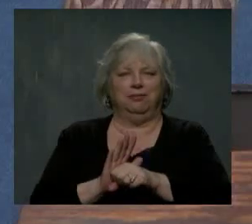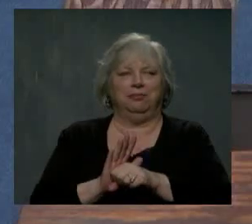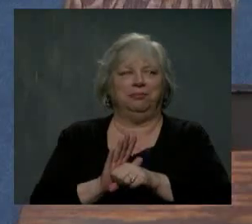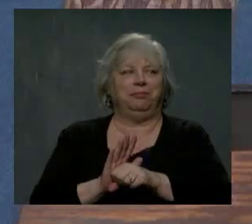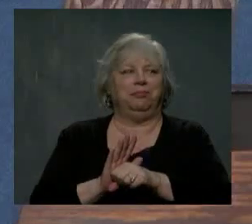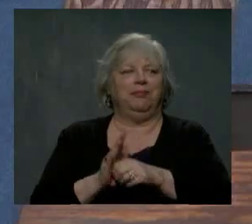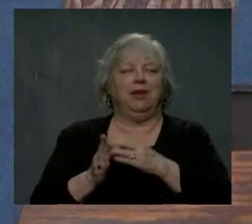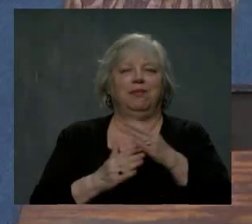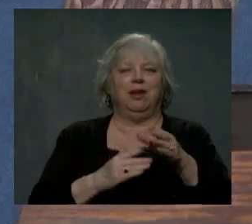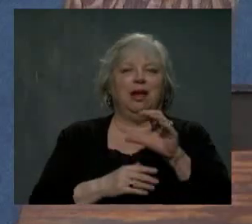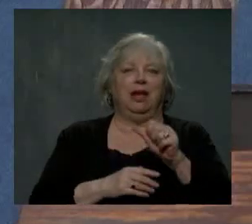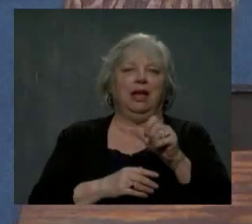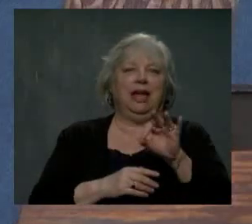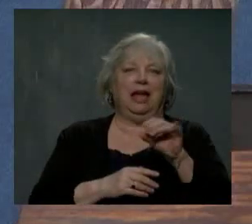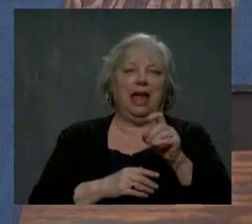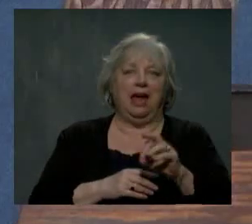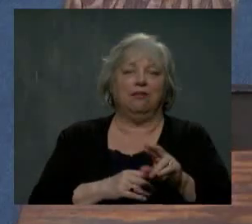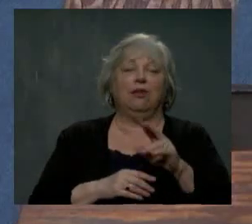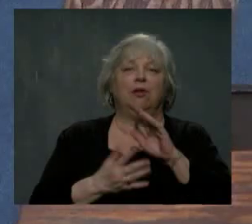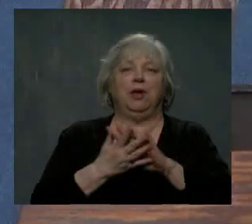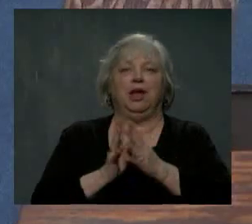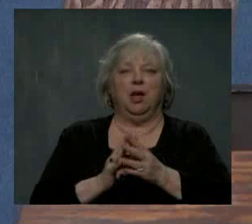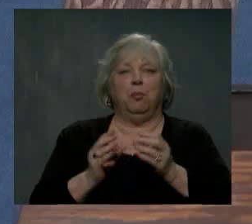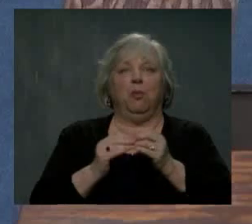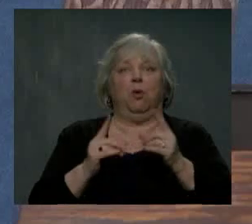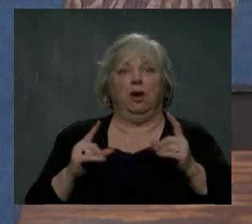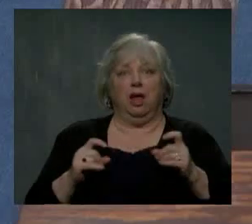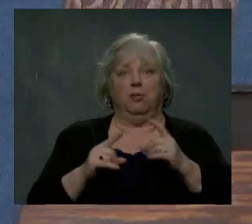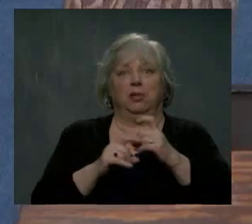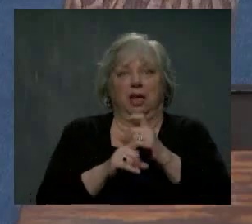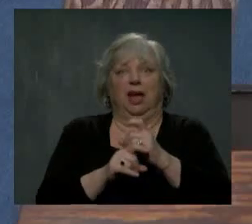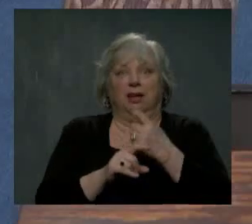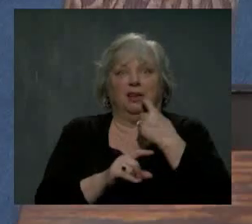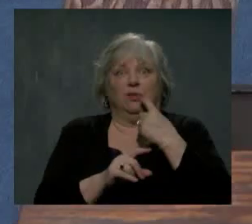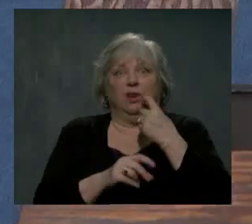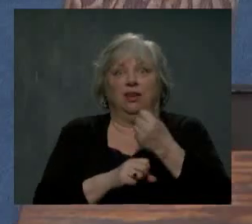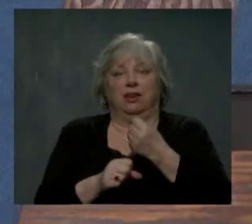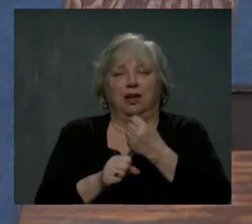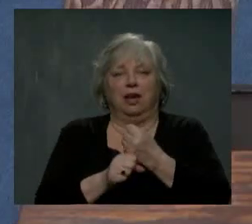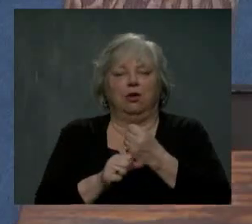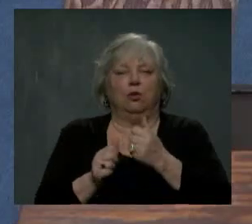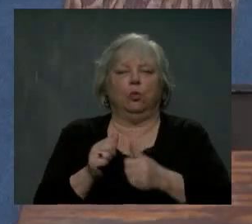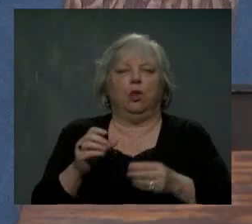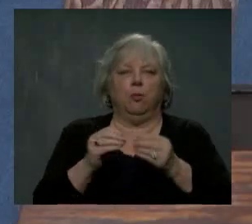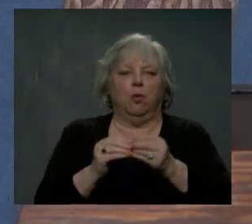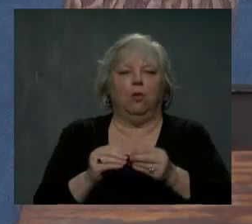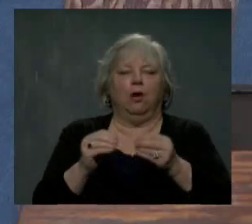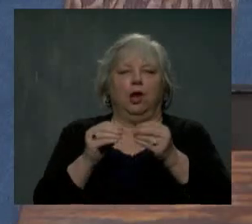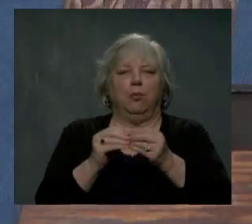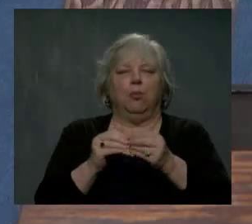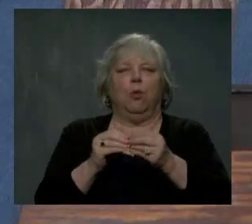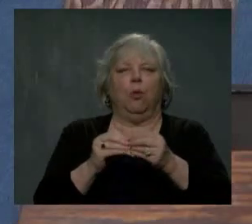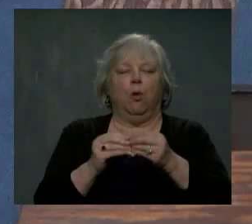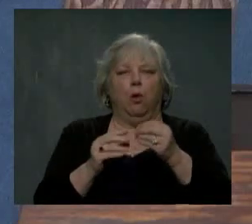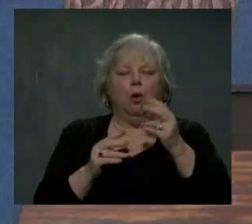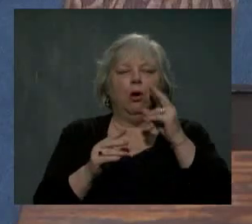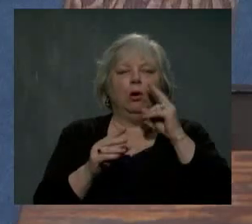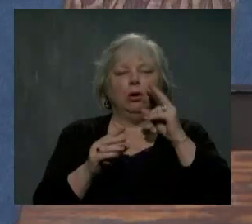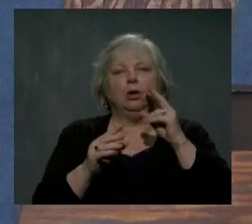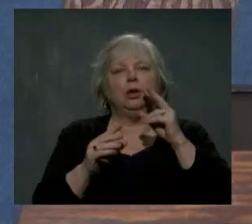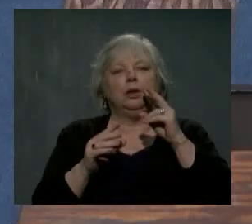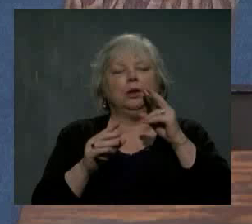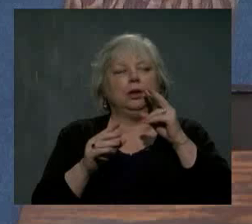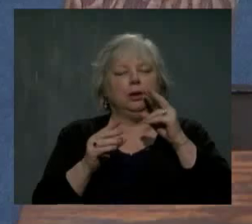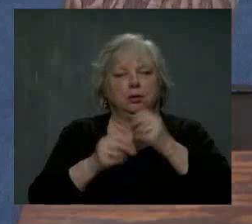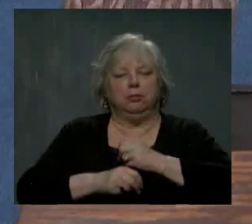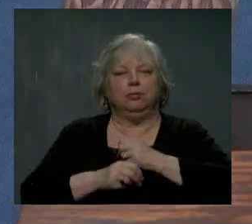Completion of the CAFR has become more and more complex in recent years, with additional disclosures required to improve transparency